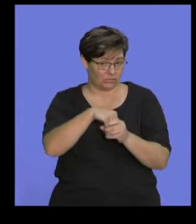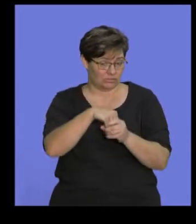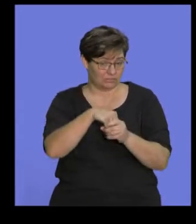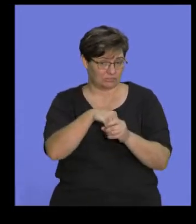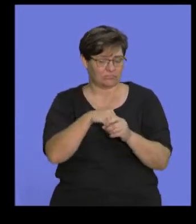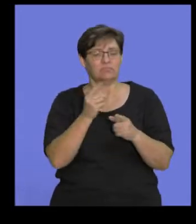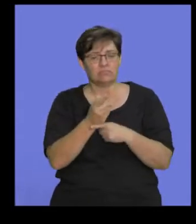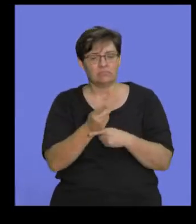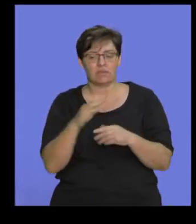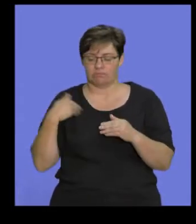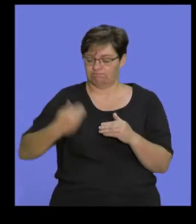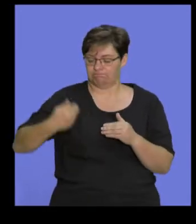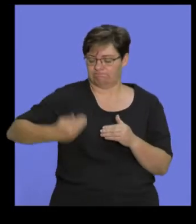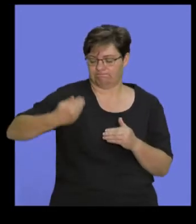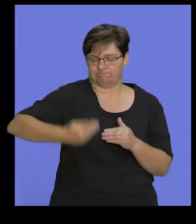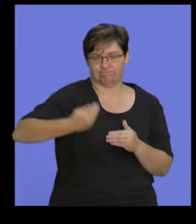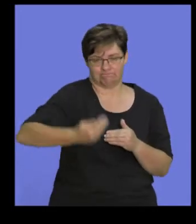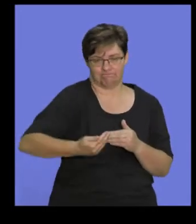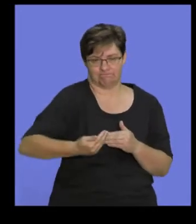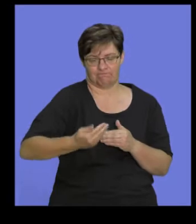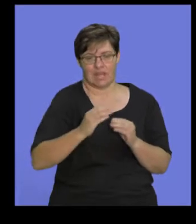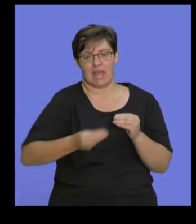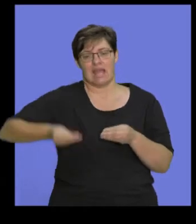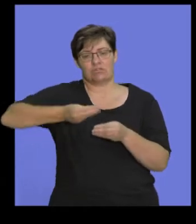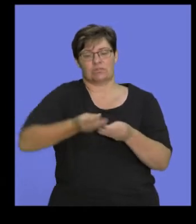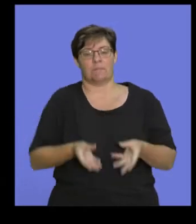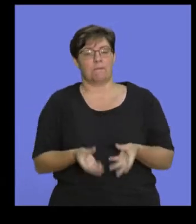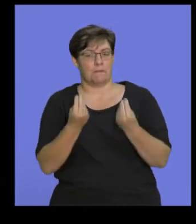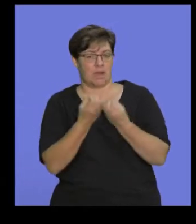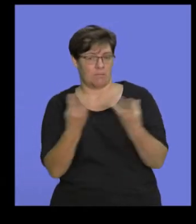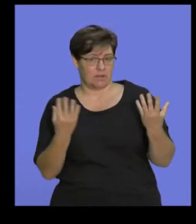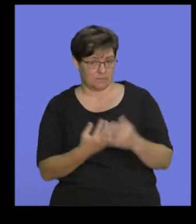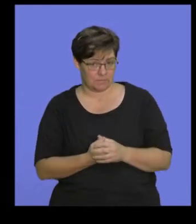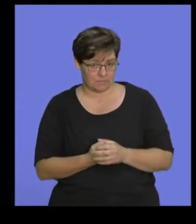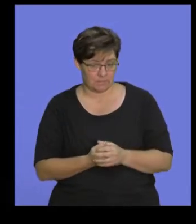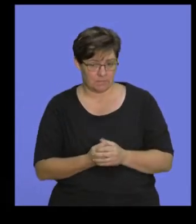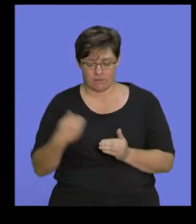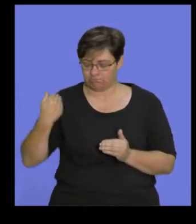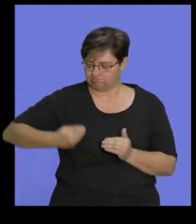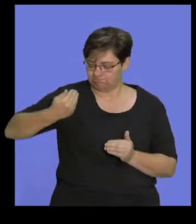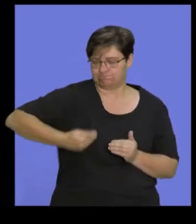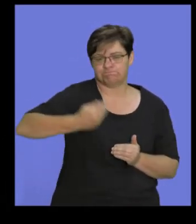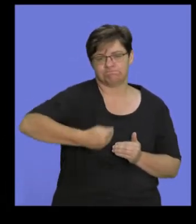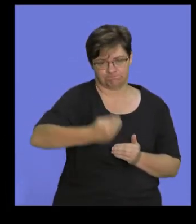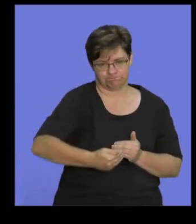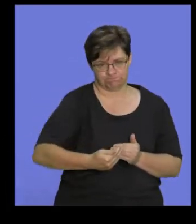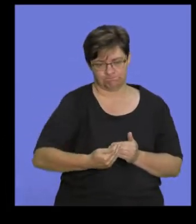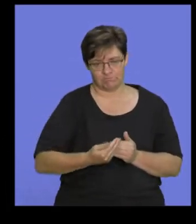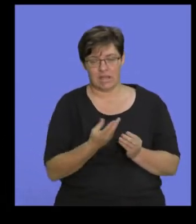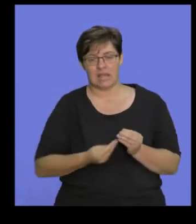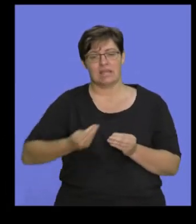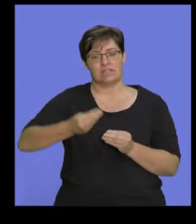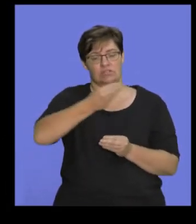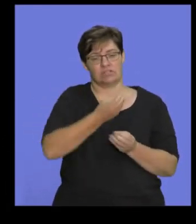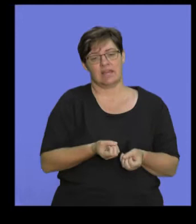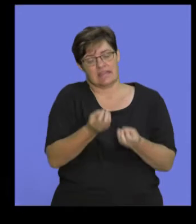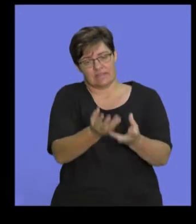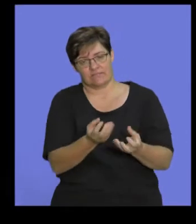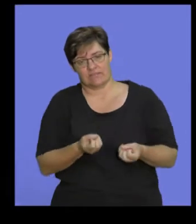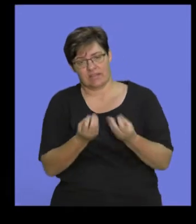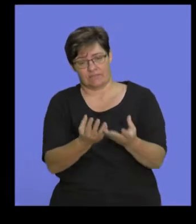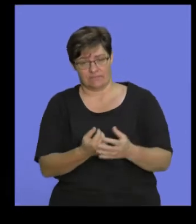about how often you get your interest. So this will be how often interest is